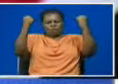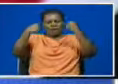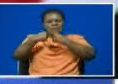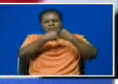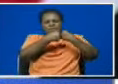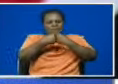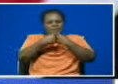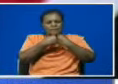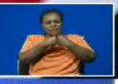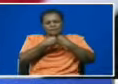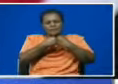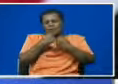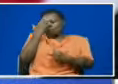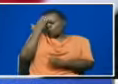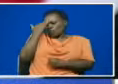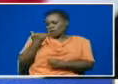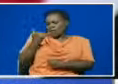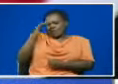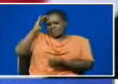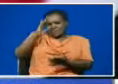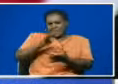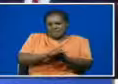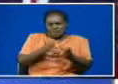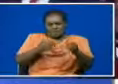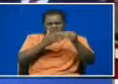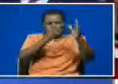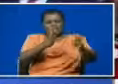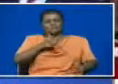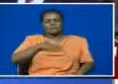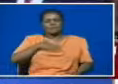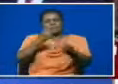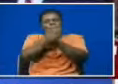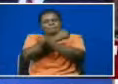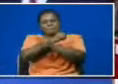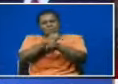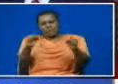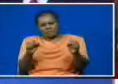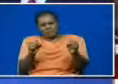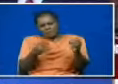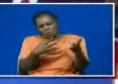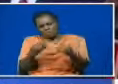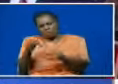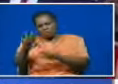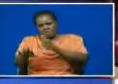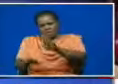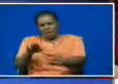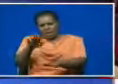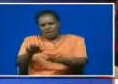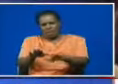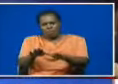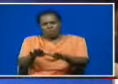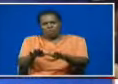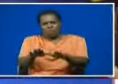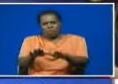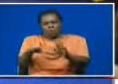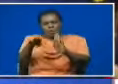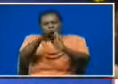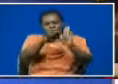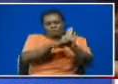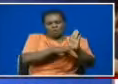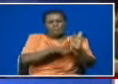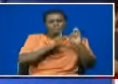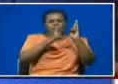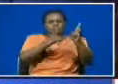challenge, because we believe in your leadership. The president proceeded to Nyayo Stadium, had pressed to give a progress